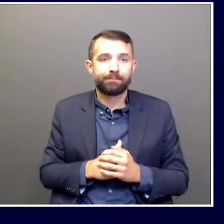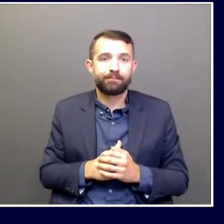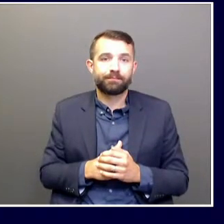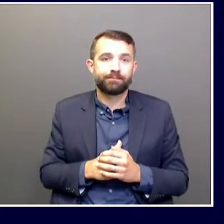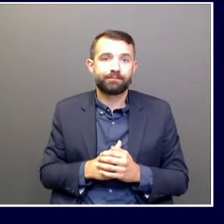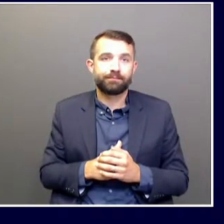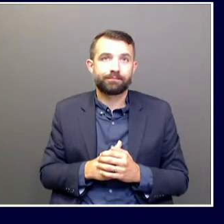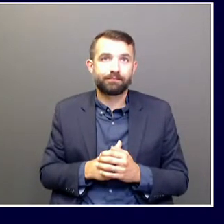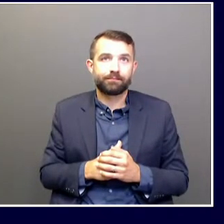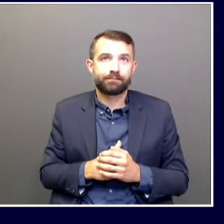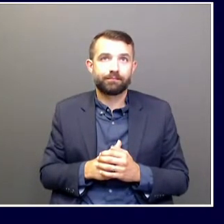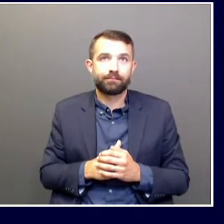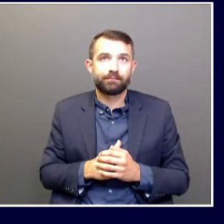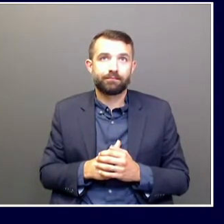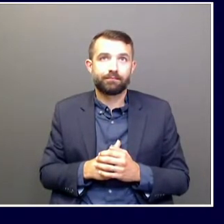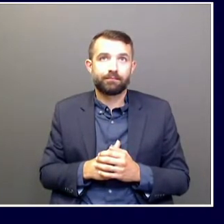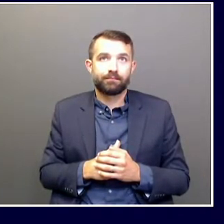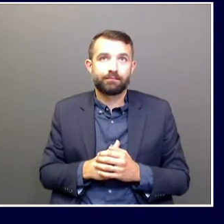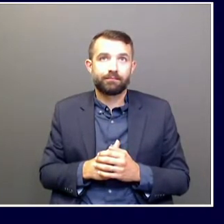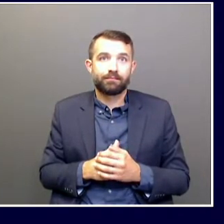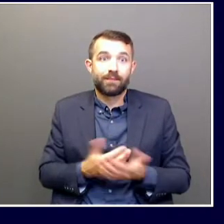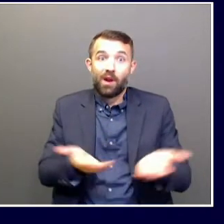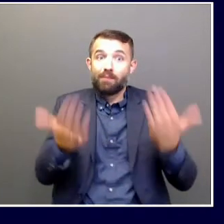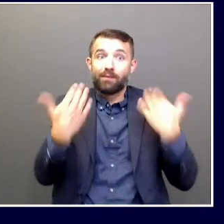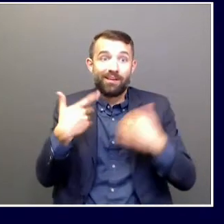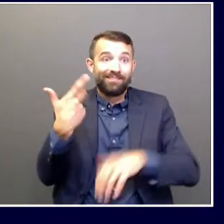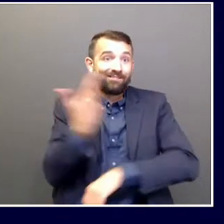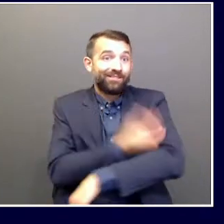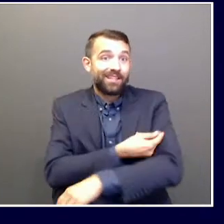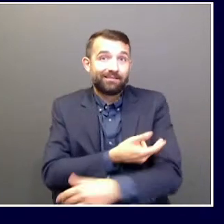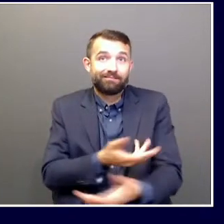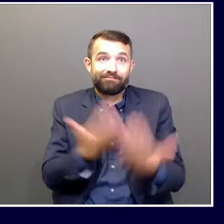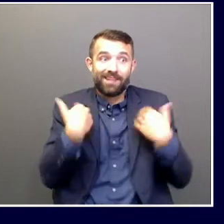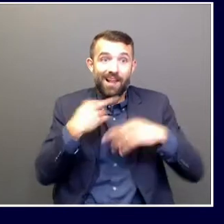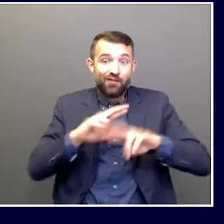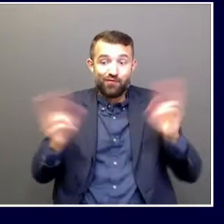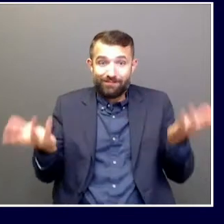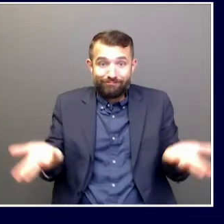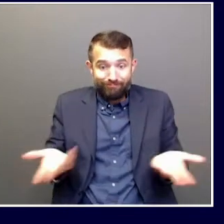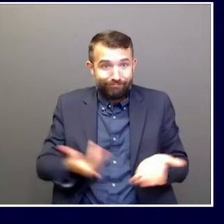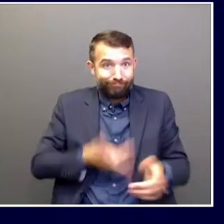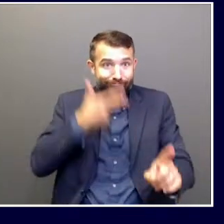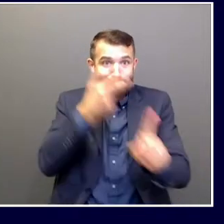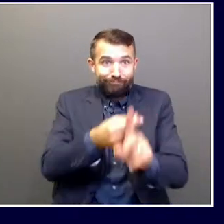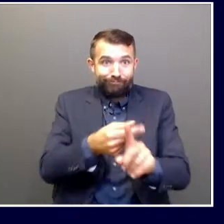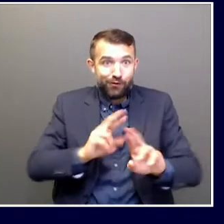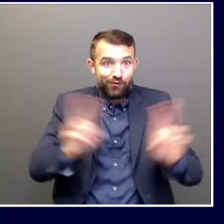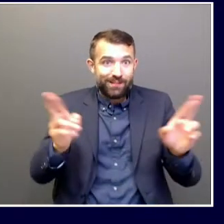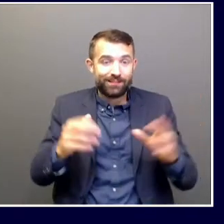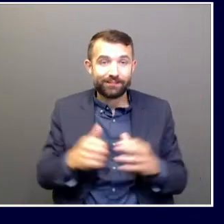Hit me with your best shot. Yeah. Annie, I'll just note one of many examples.